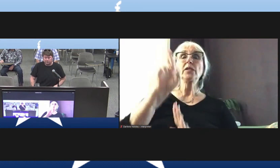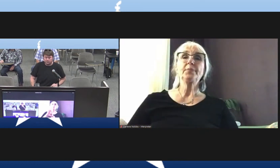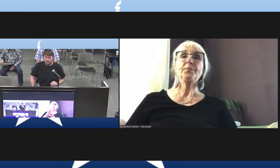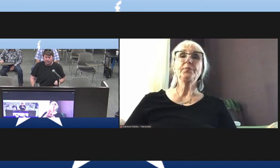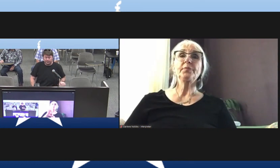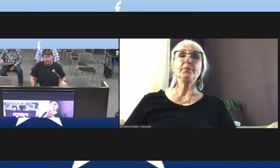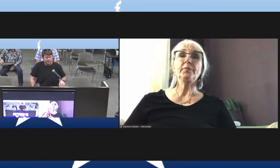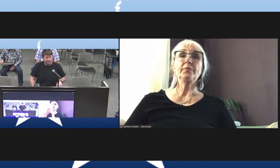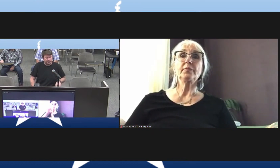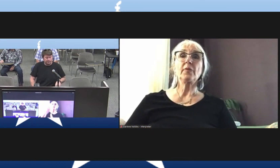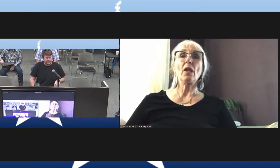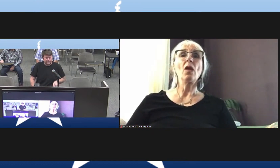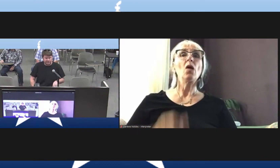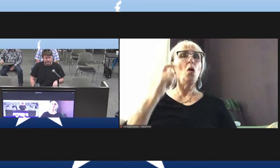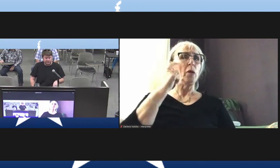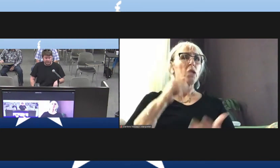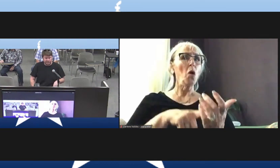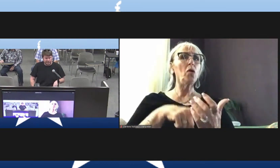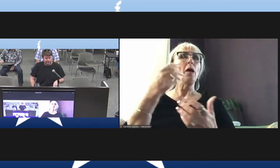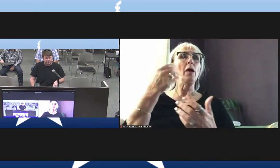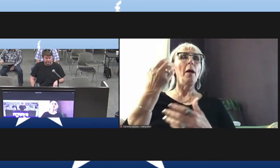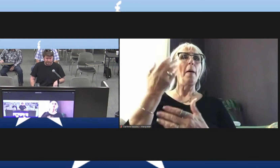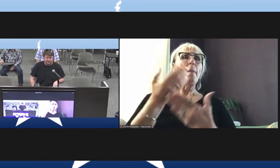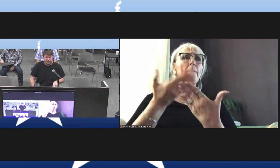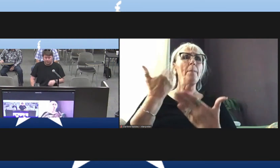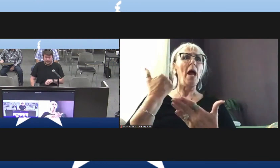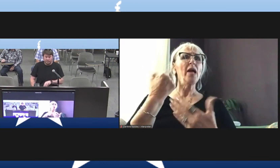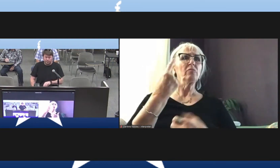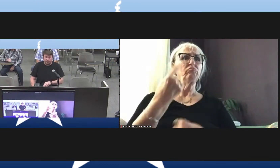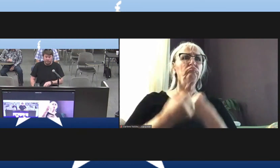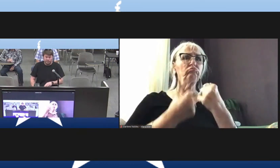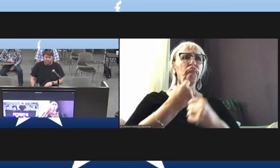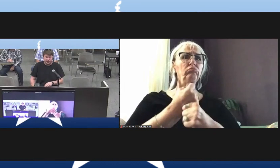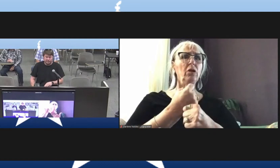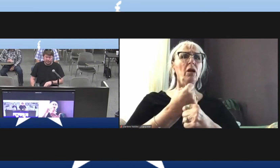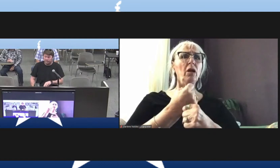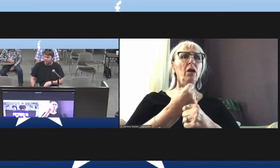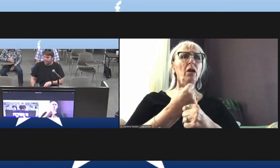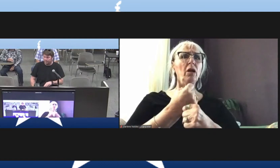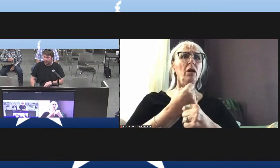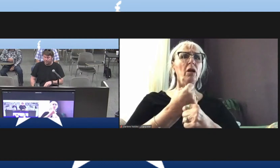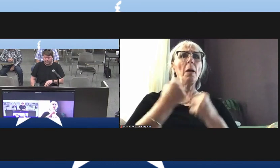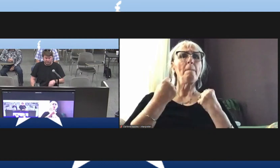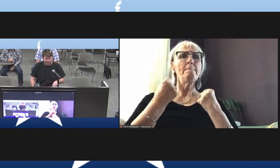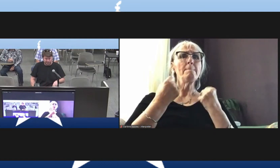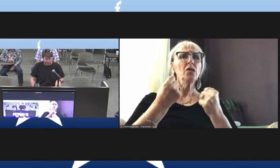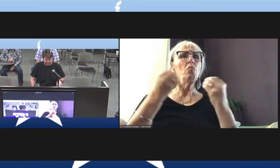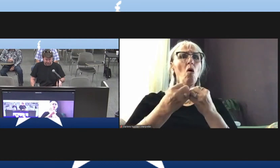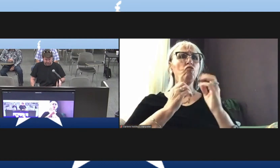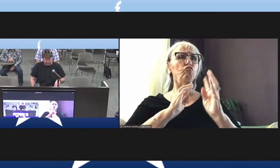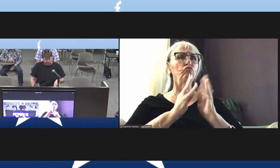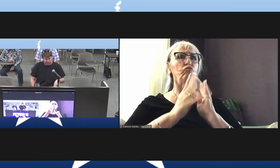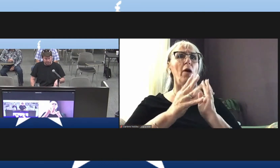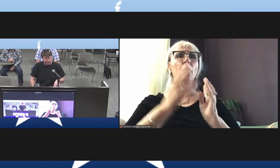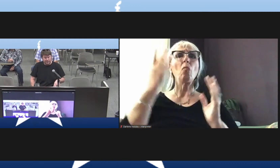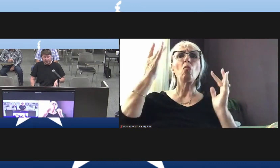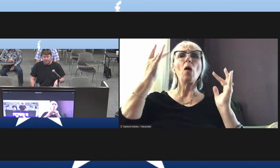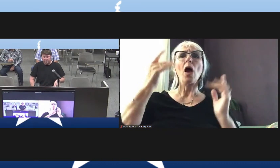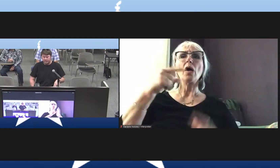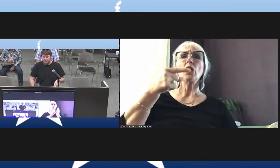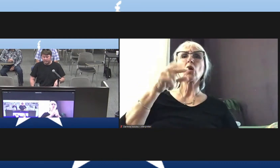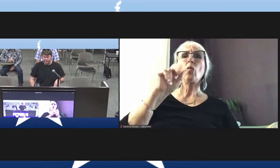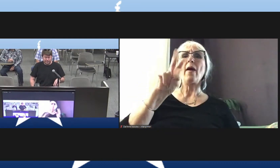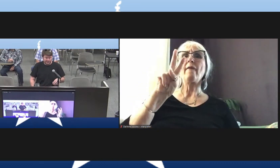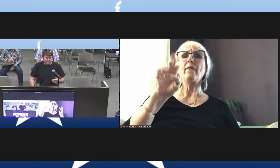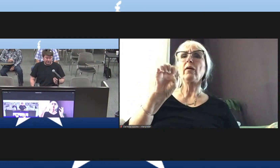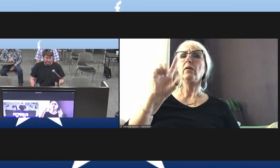We've noticed over the past year, probably year, that there's been a lot more traffic with the big gravel trucks coming down the road. And